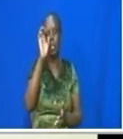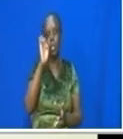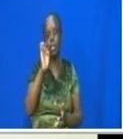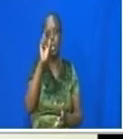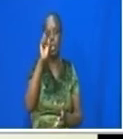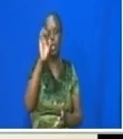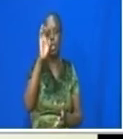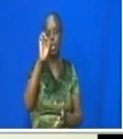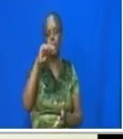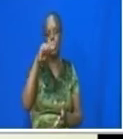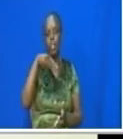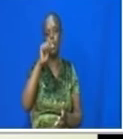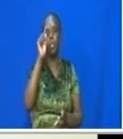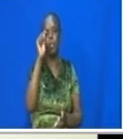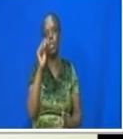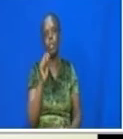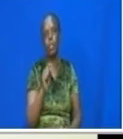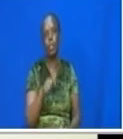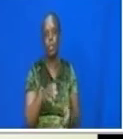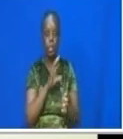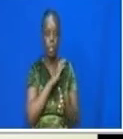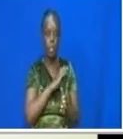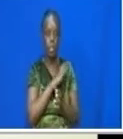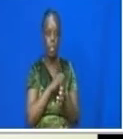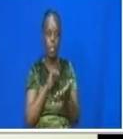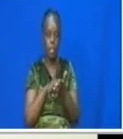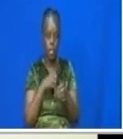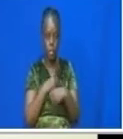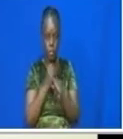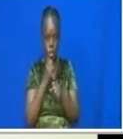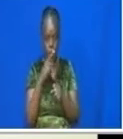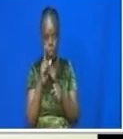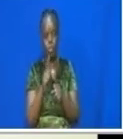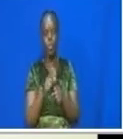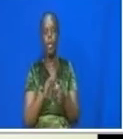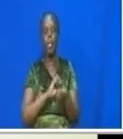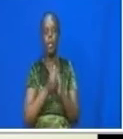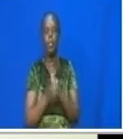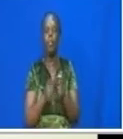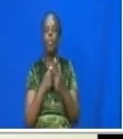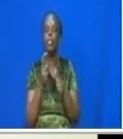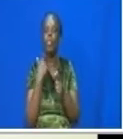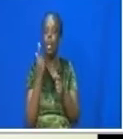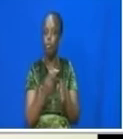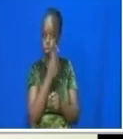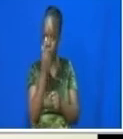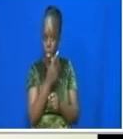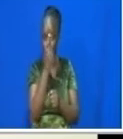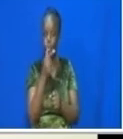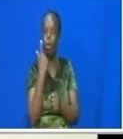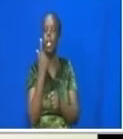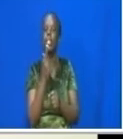All the others are the ways they adapt, the characters that make them adapt. But there's only